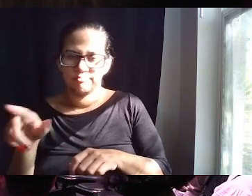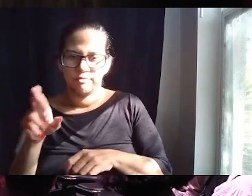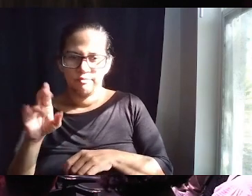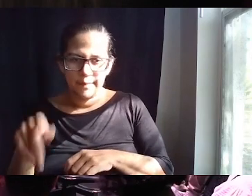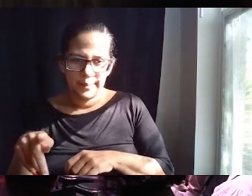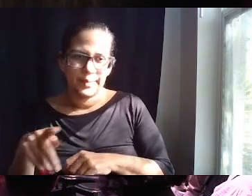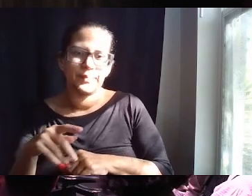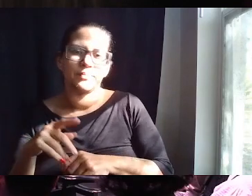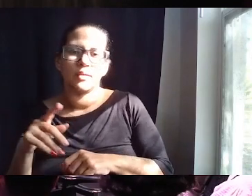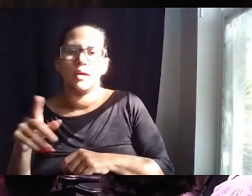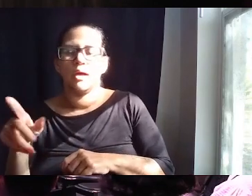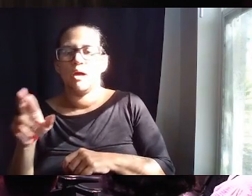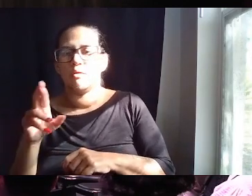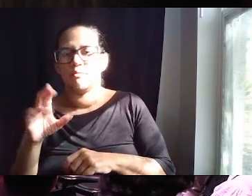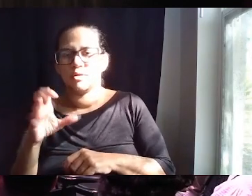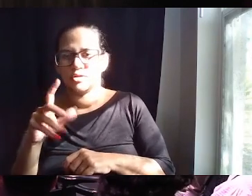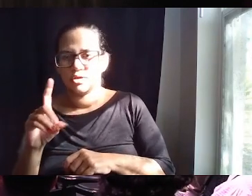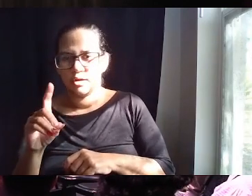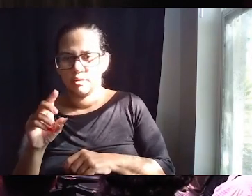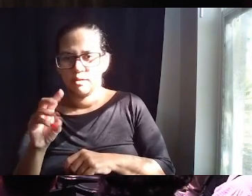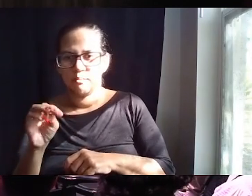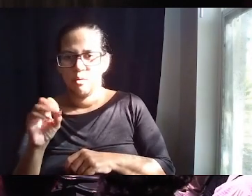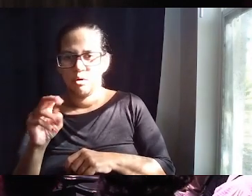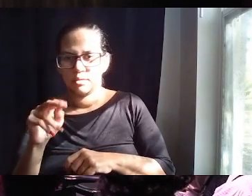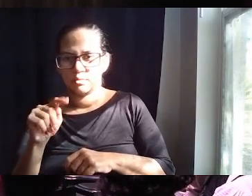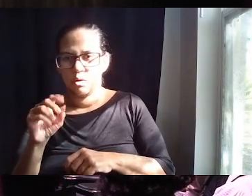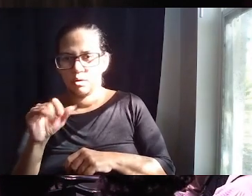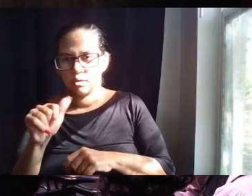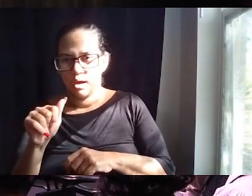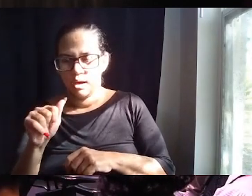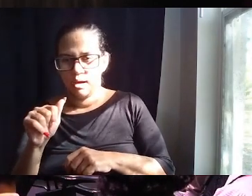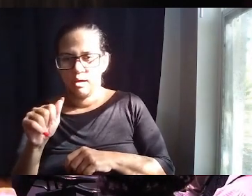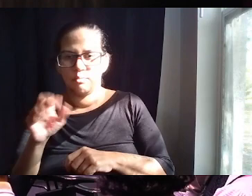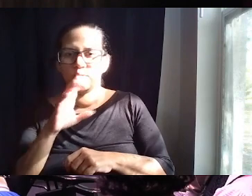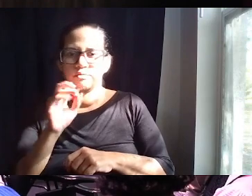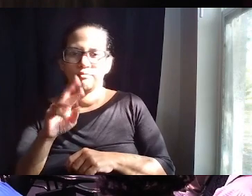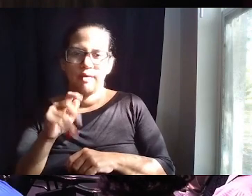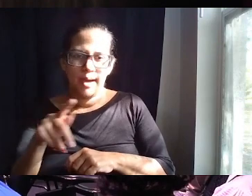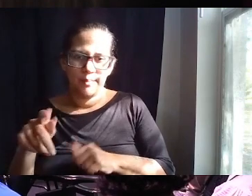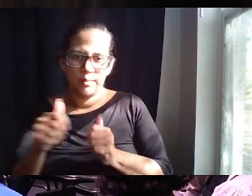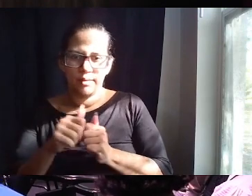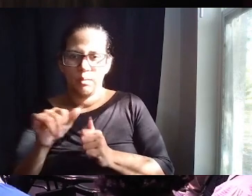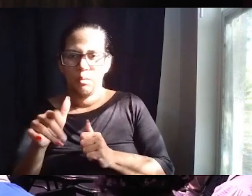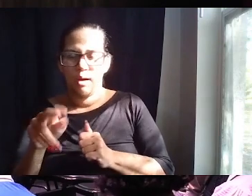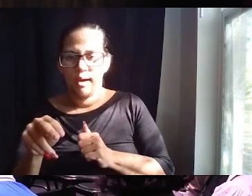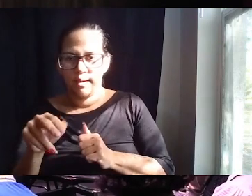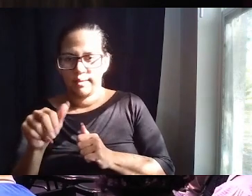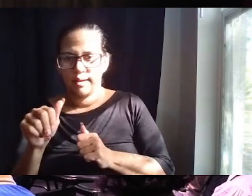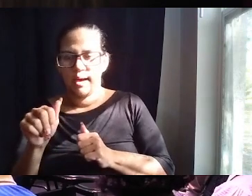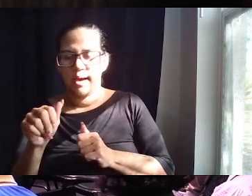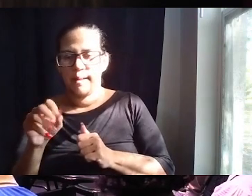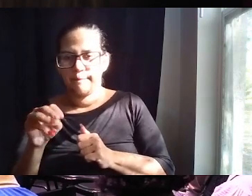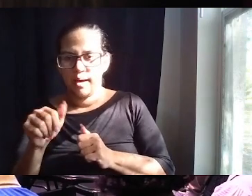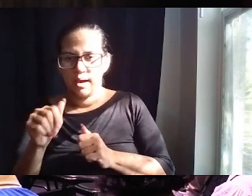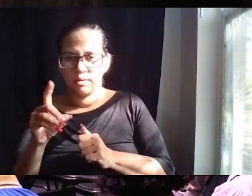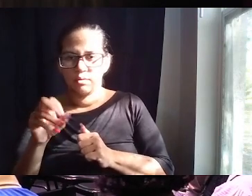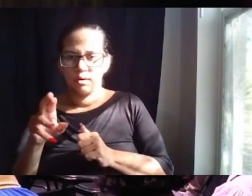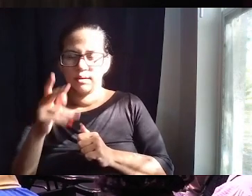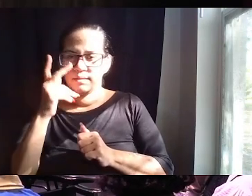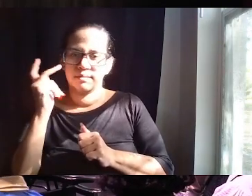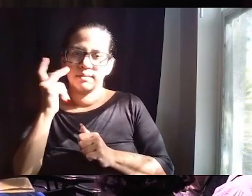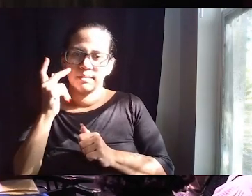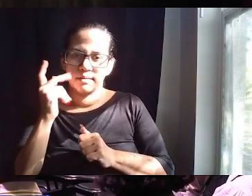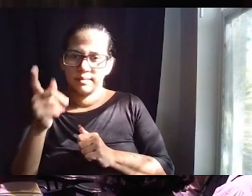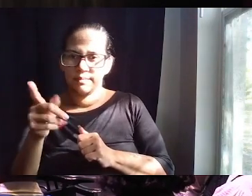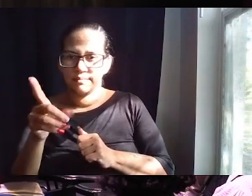Montoya actually rapping with Juan Amador? And mira, mira, por ahí está Medalia Cruz and